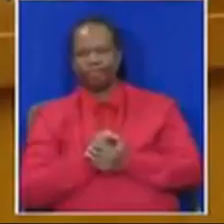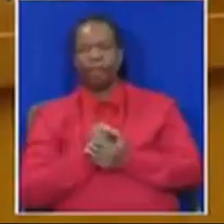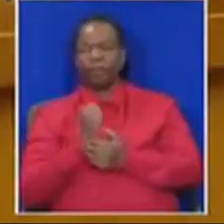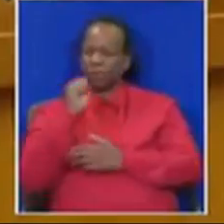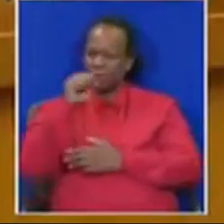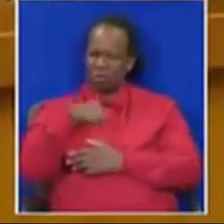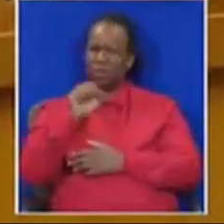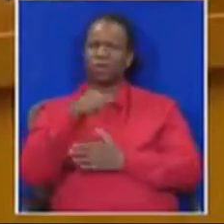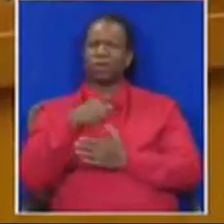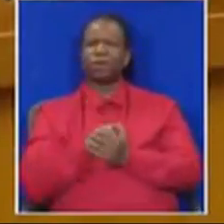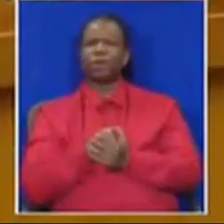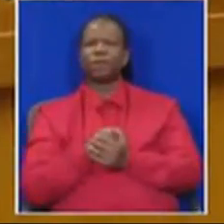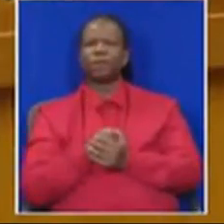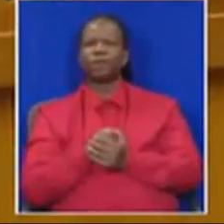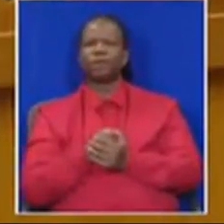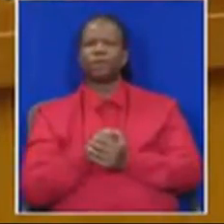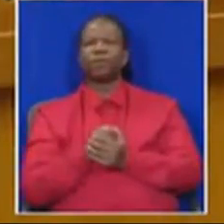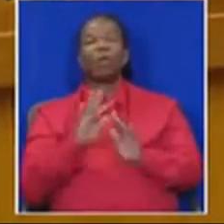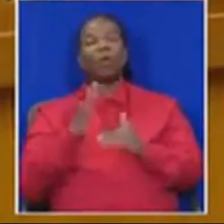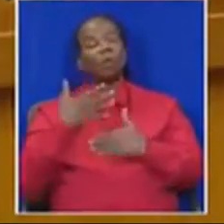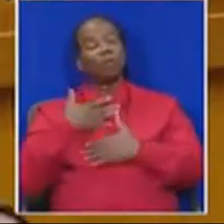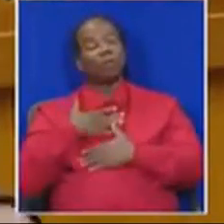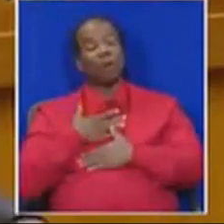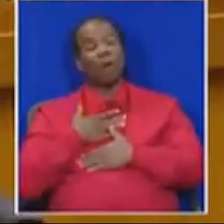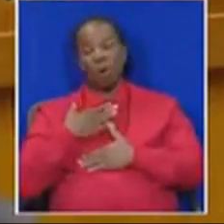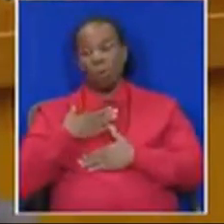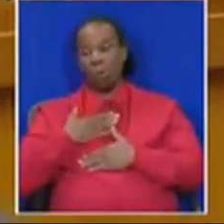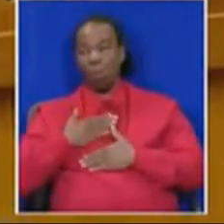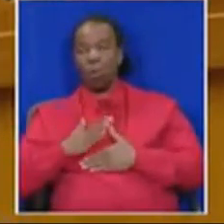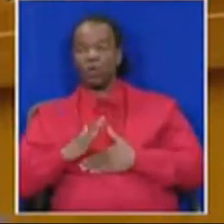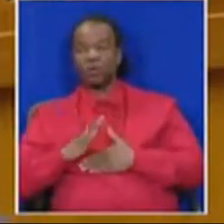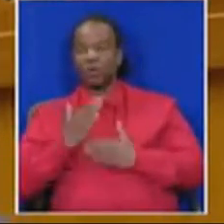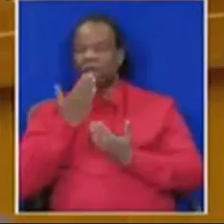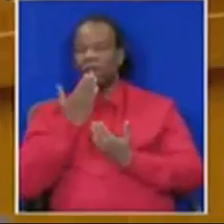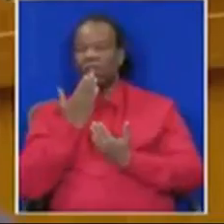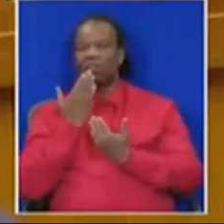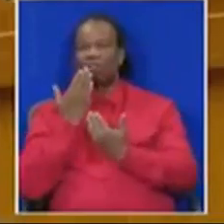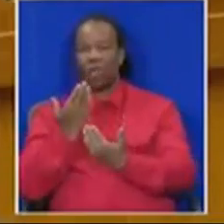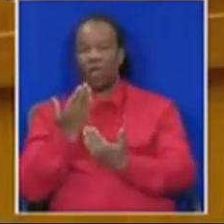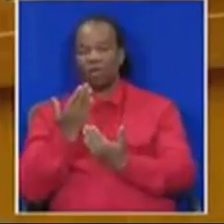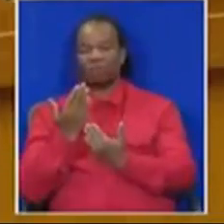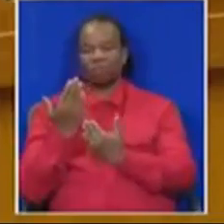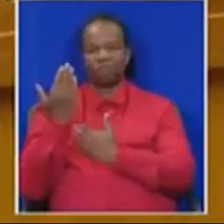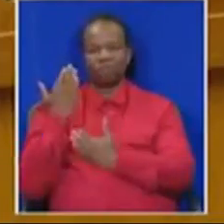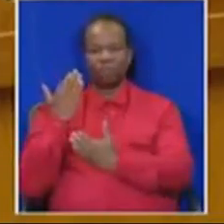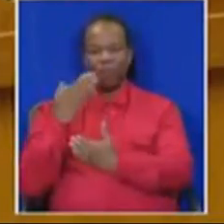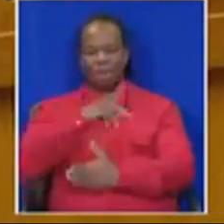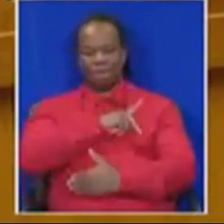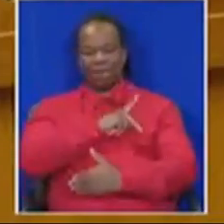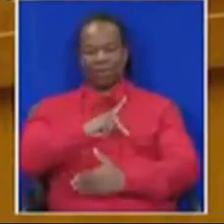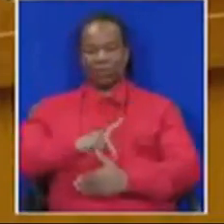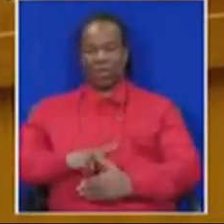Yes, I do wish to thank former President Jacob Zuma for the